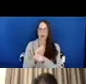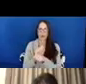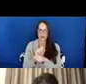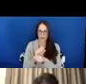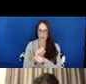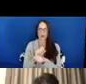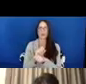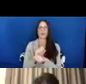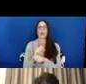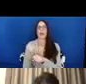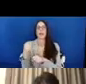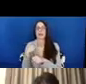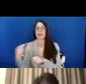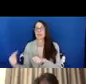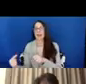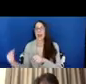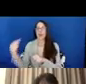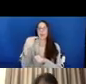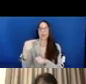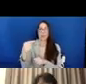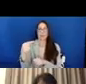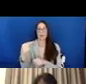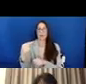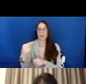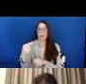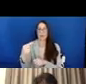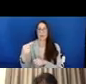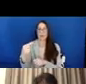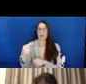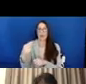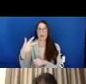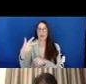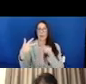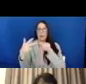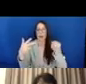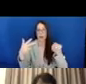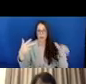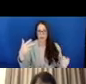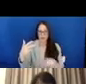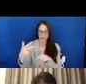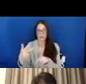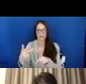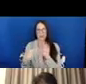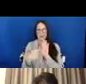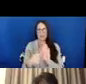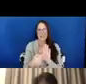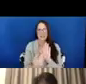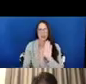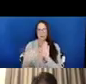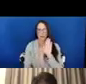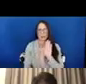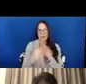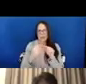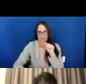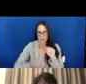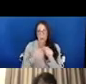an arrow pointing towards three arrows in a circle, indicating a repeating cycle with this corresponding text.